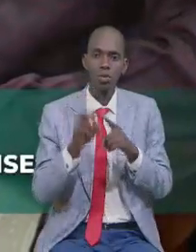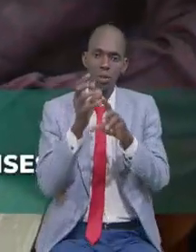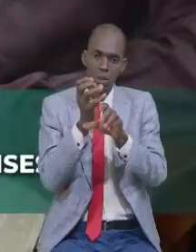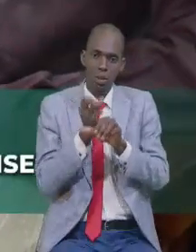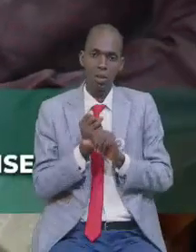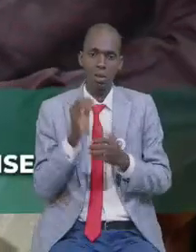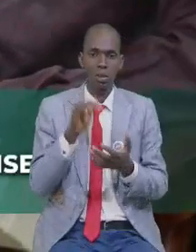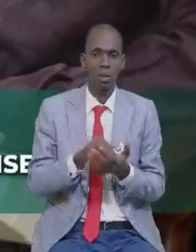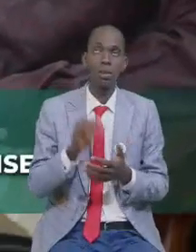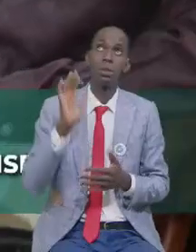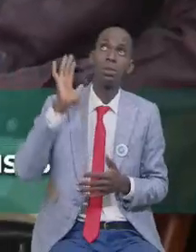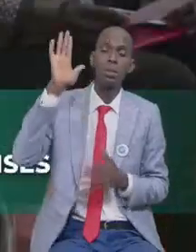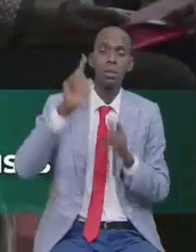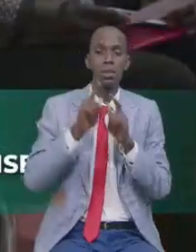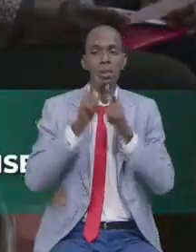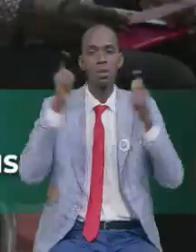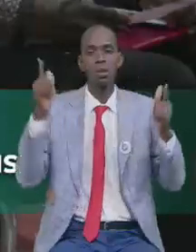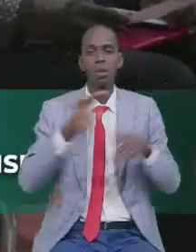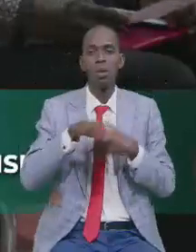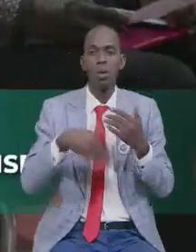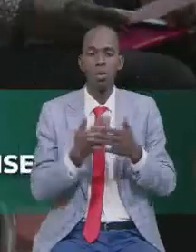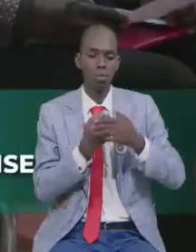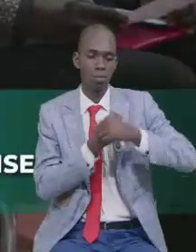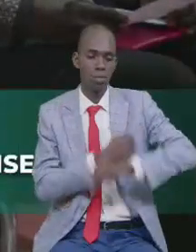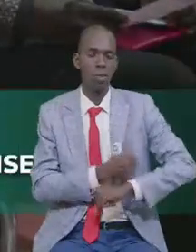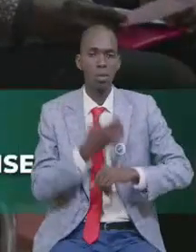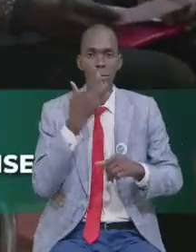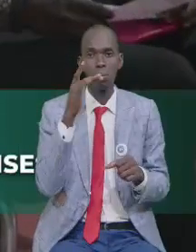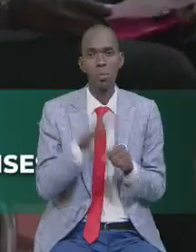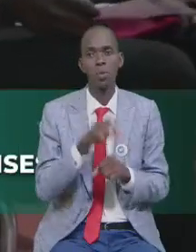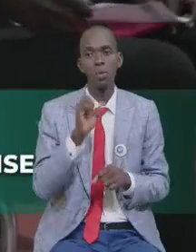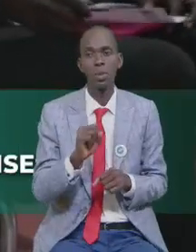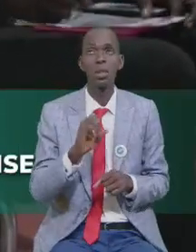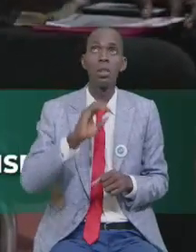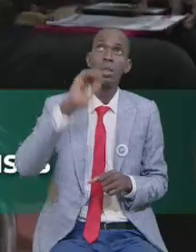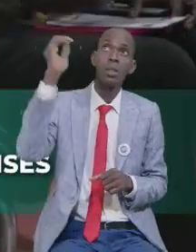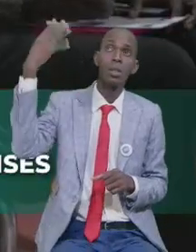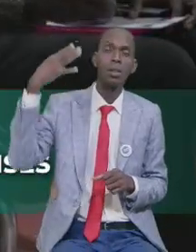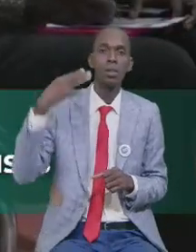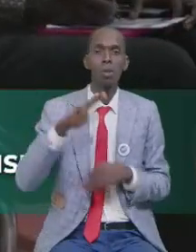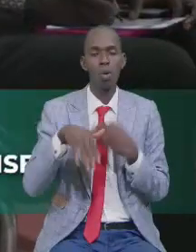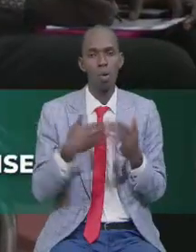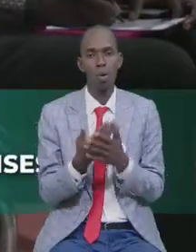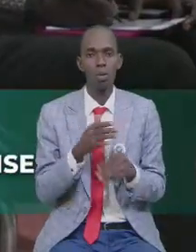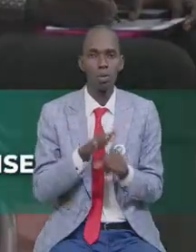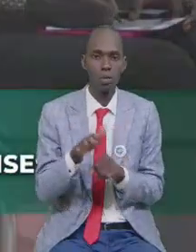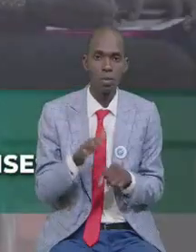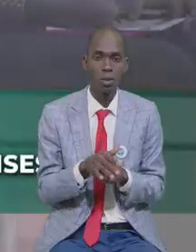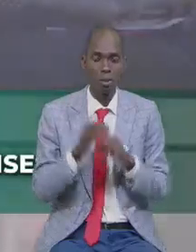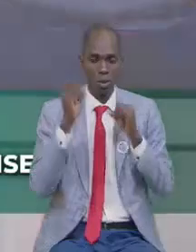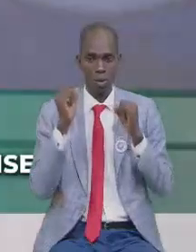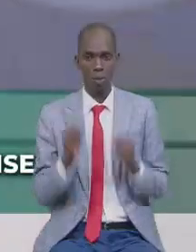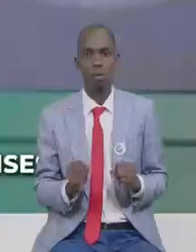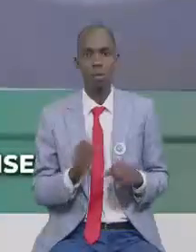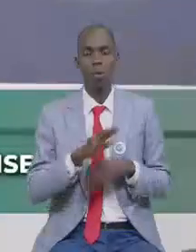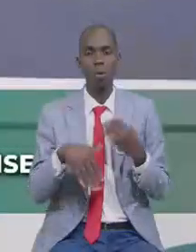all secured promises. Grace all sufficient, power all